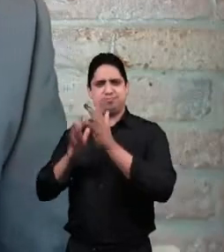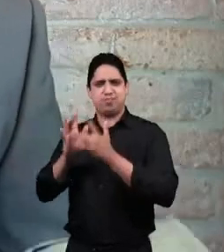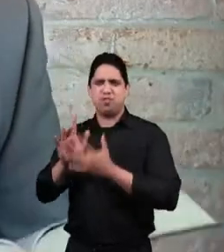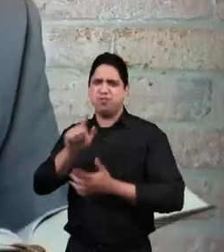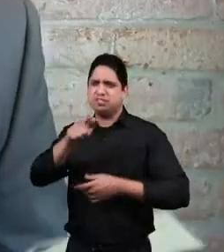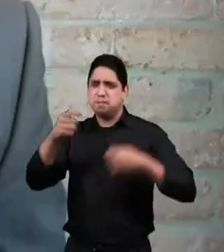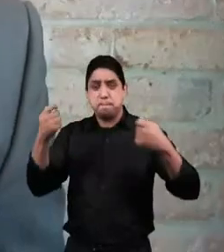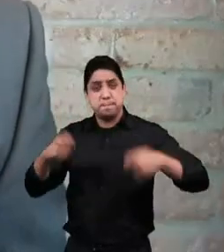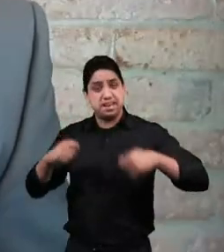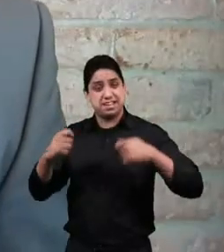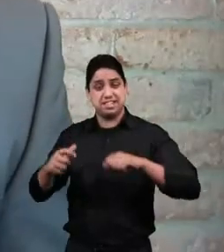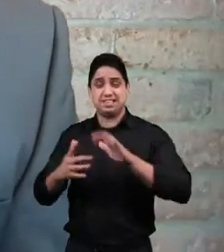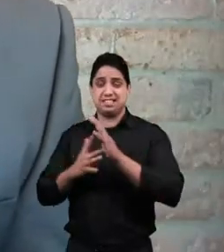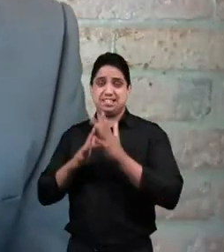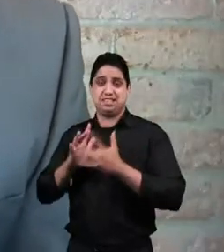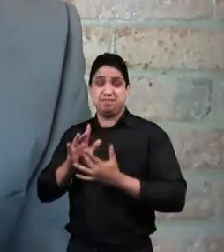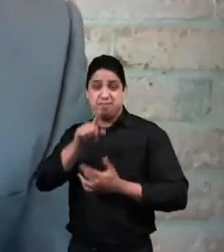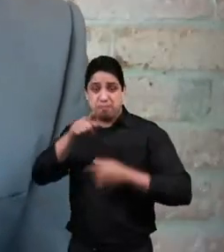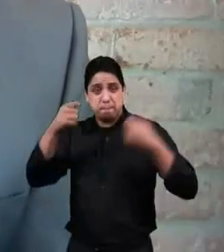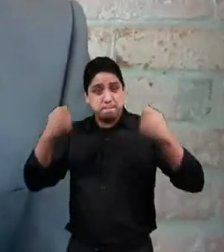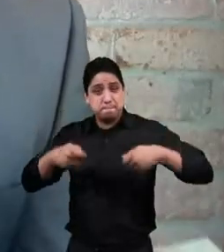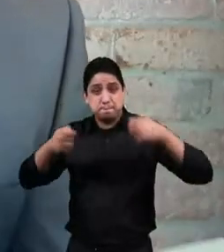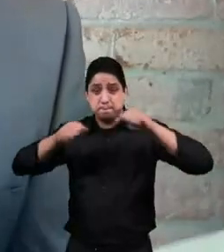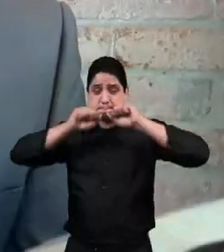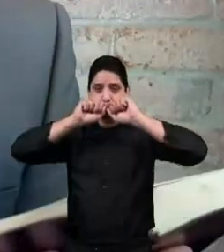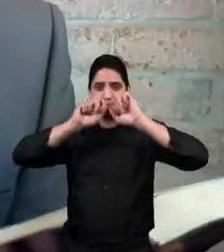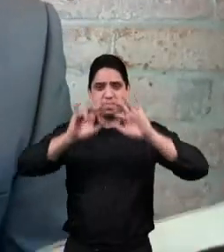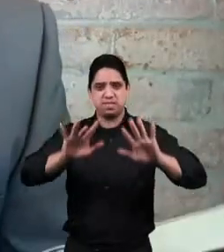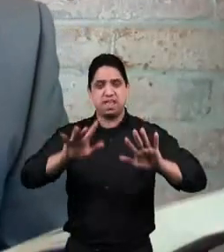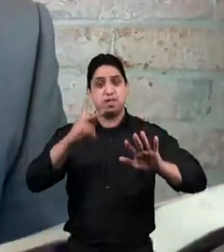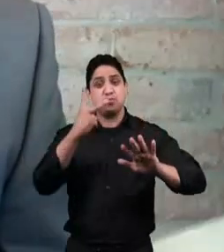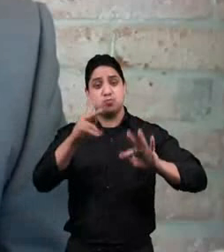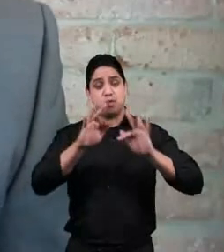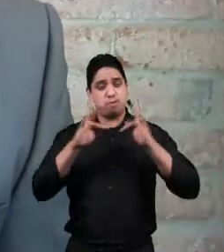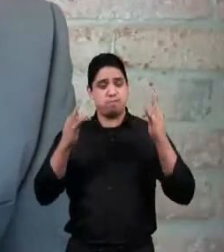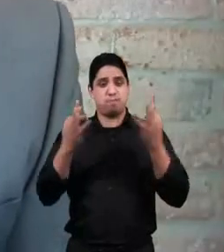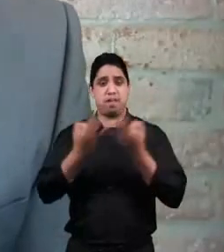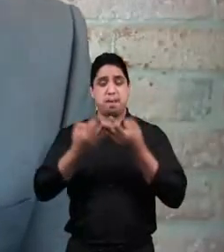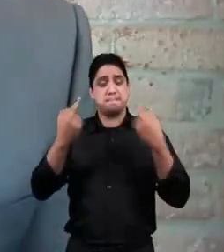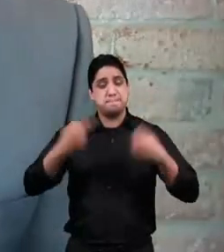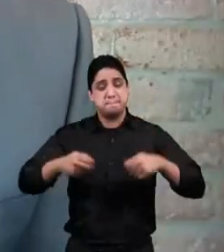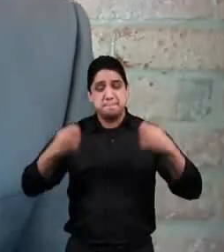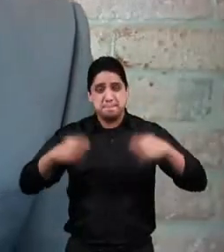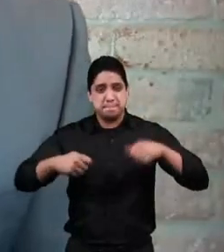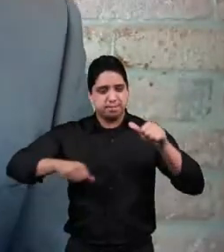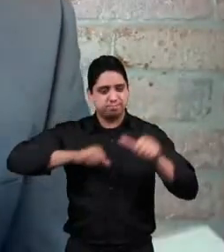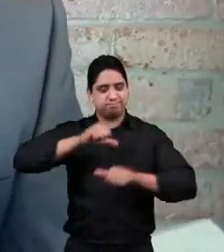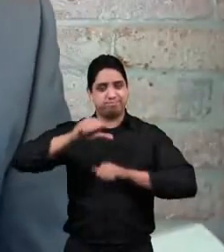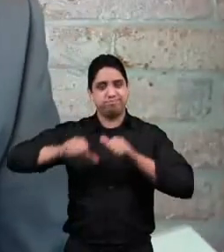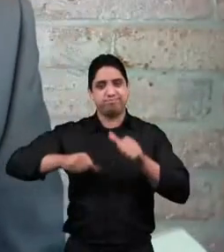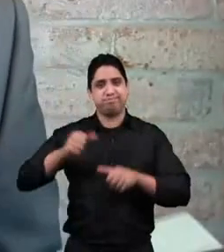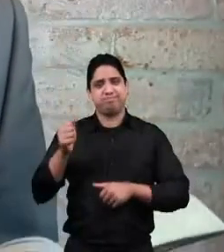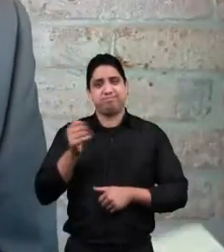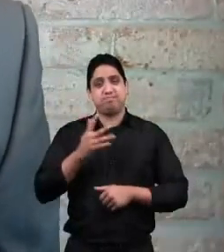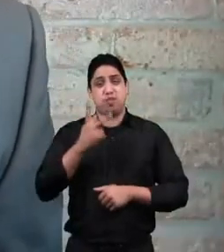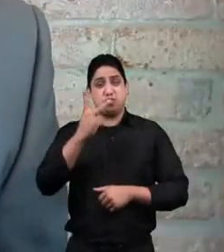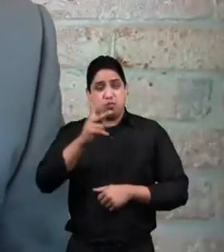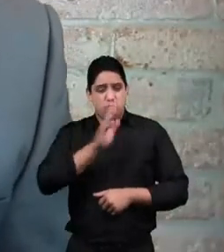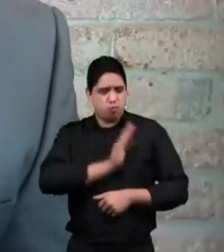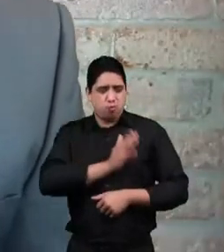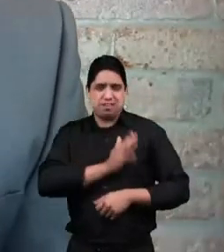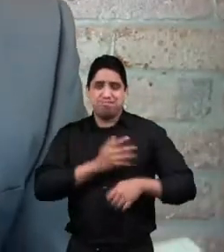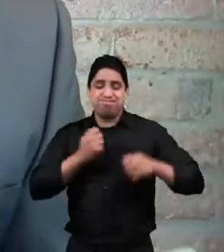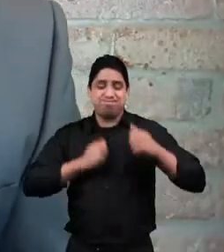If you need Jesus, if you need a blessing in your home, if your home needs to